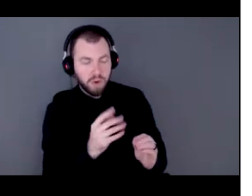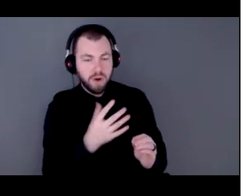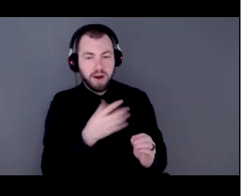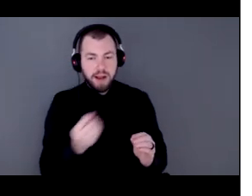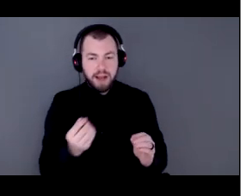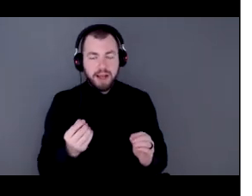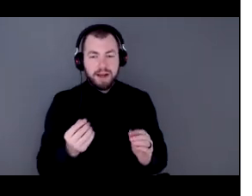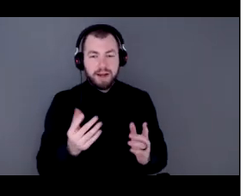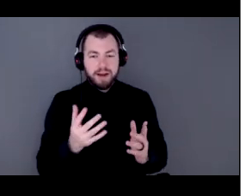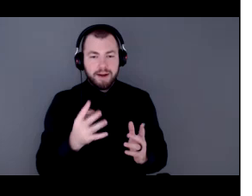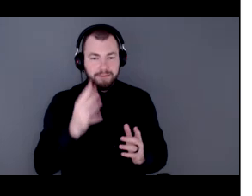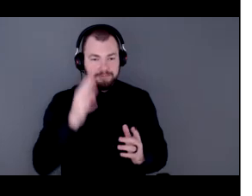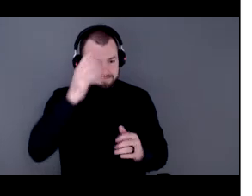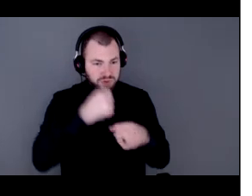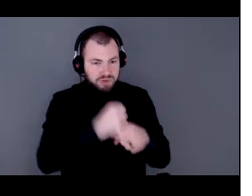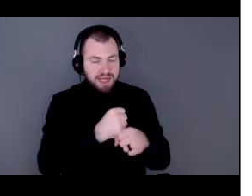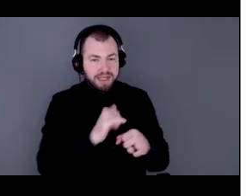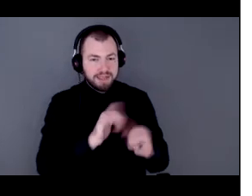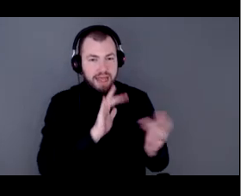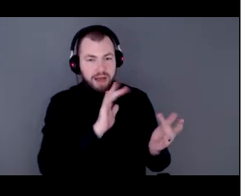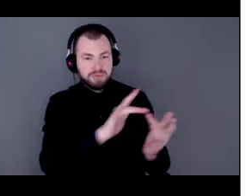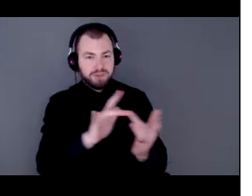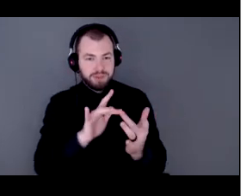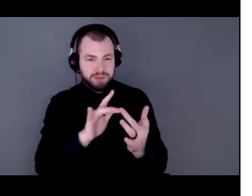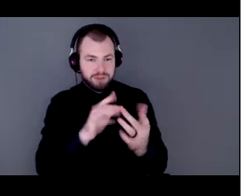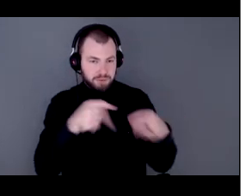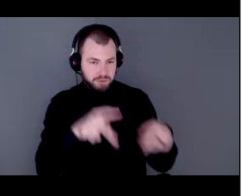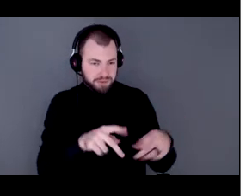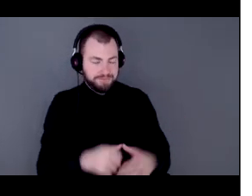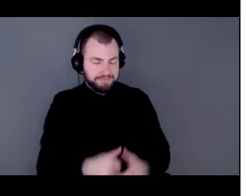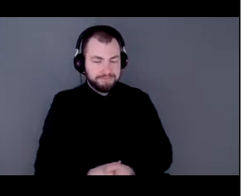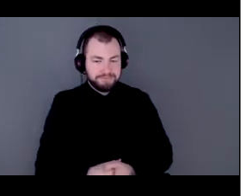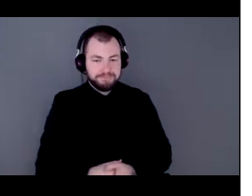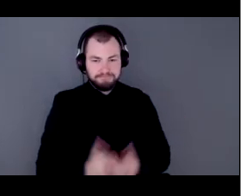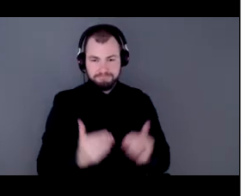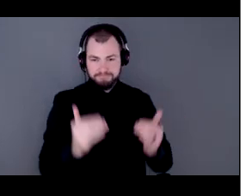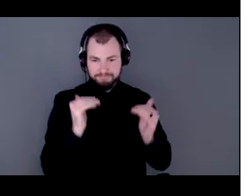and create these outreach opportunities. Next slide.